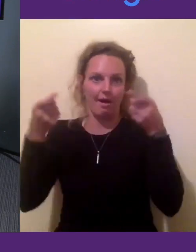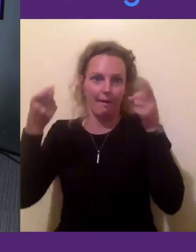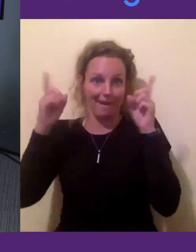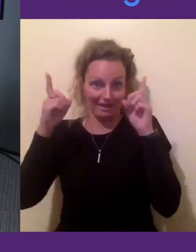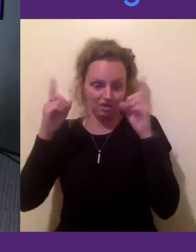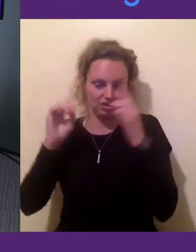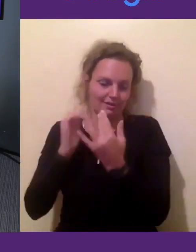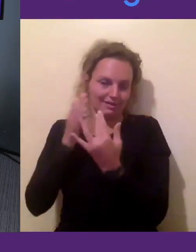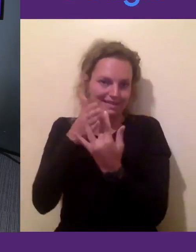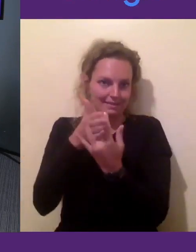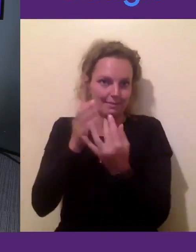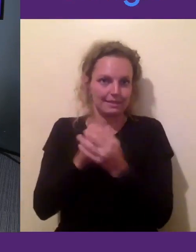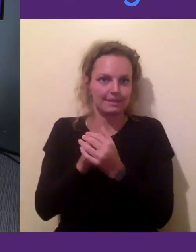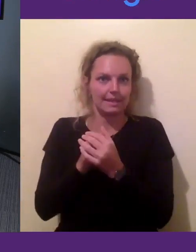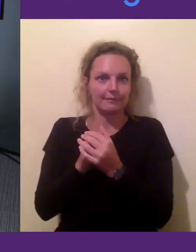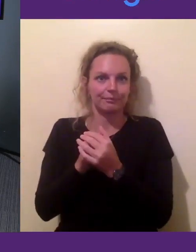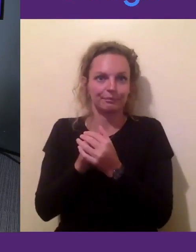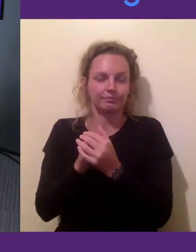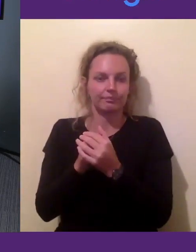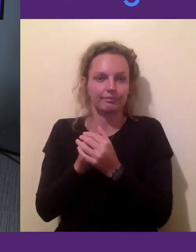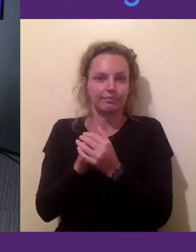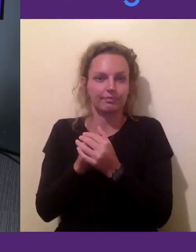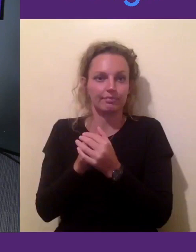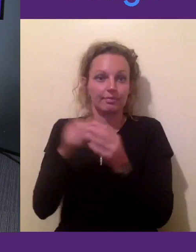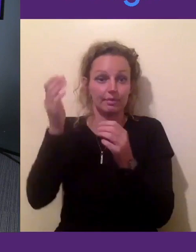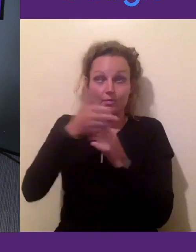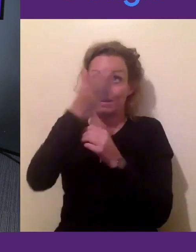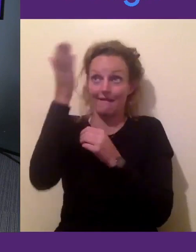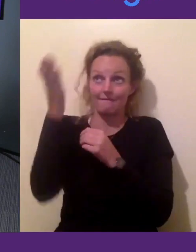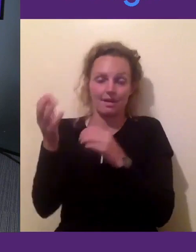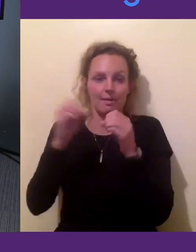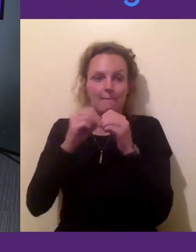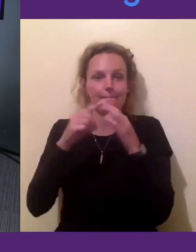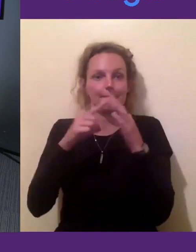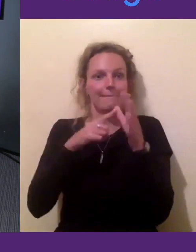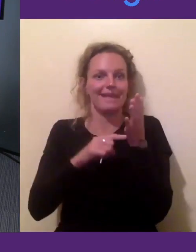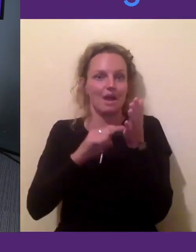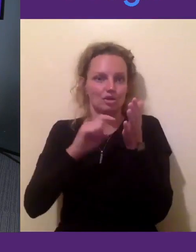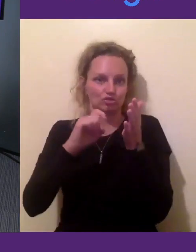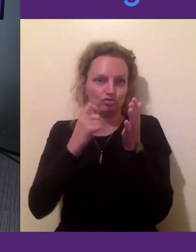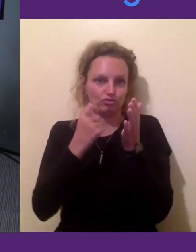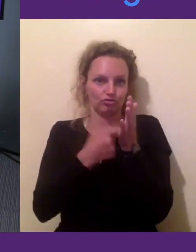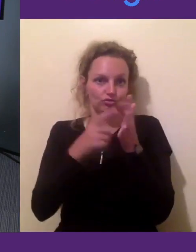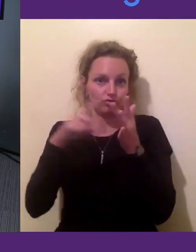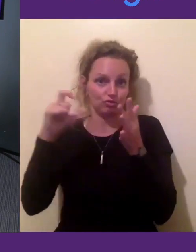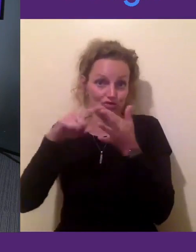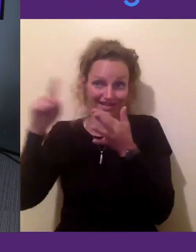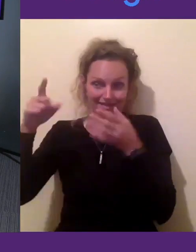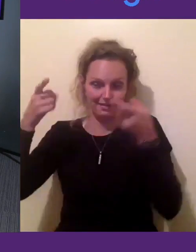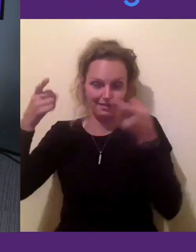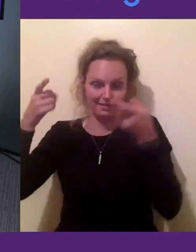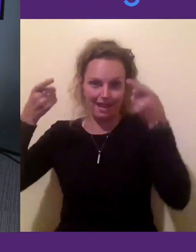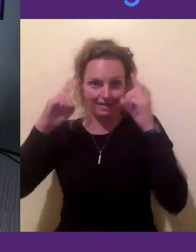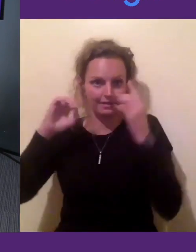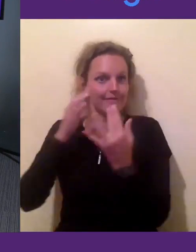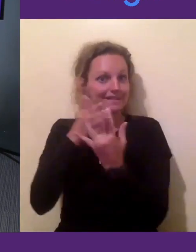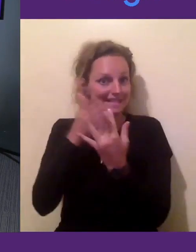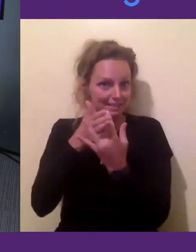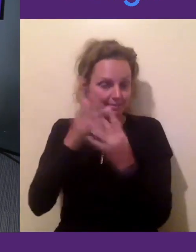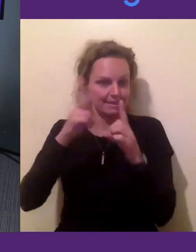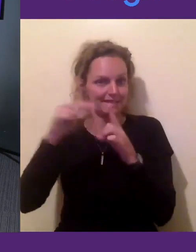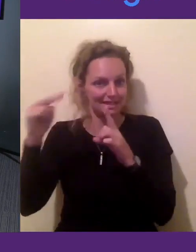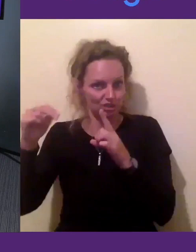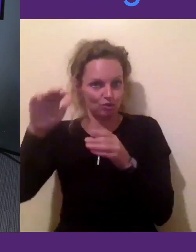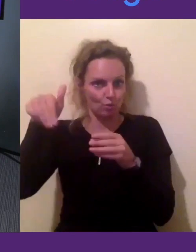top left, we have Beatriz Gonzalez-Mellidez, head of accessibility and digital inclusion. And you see from